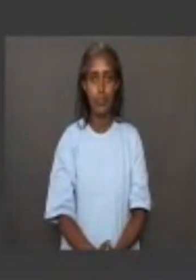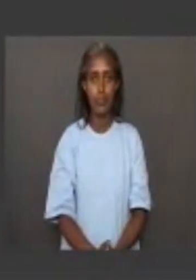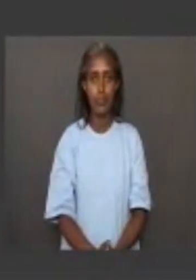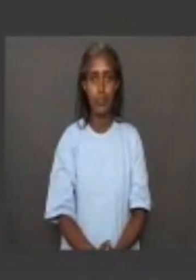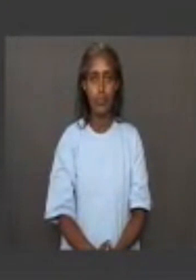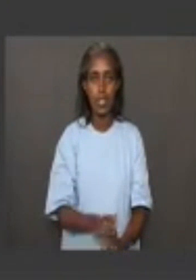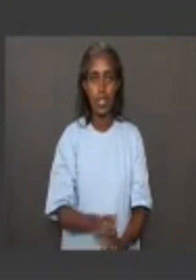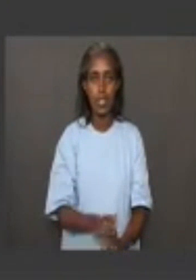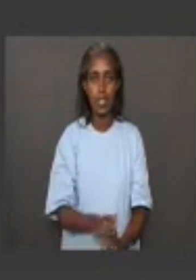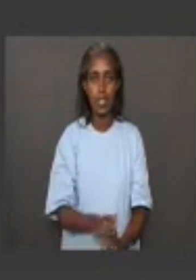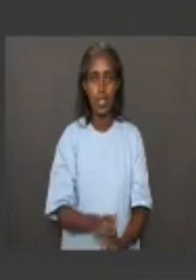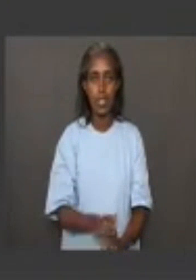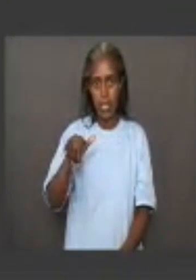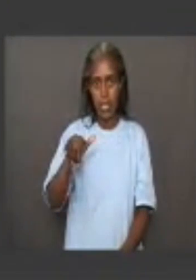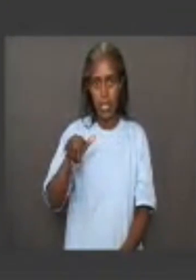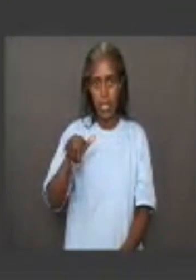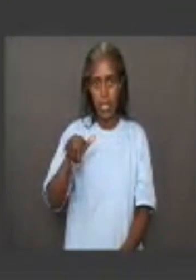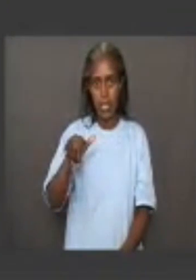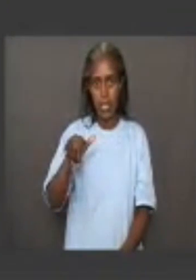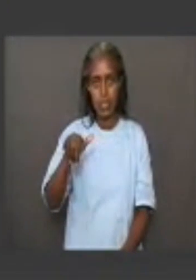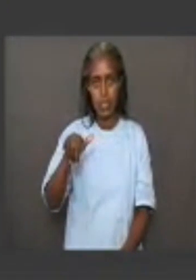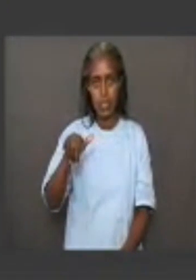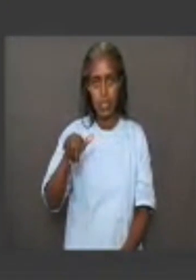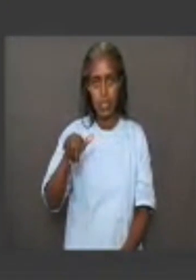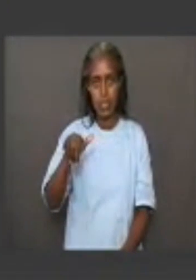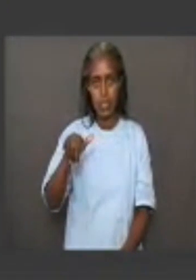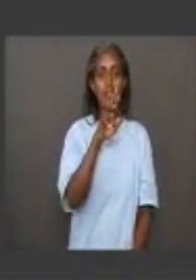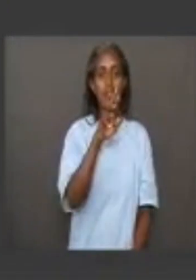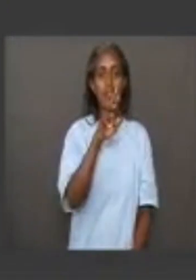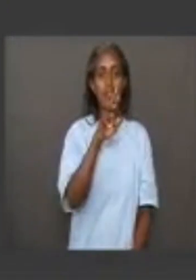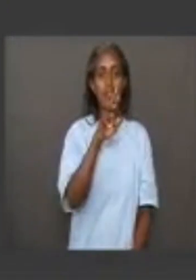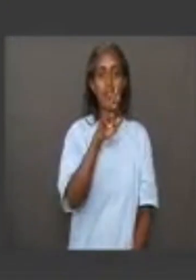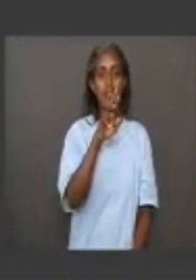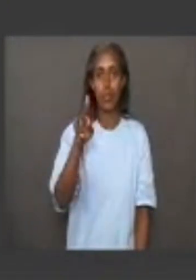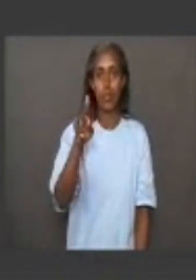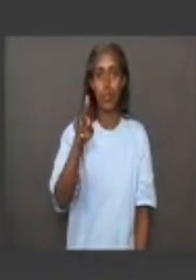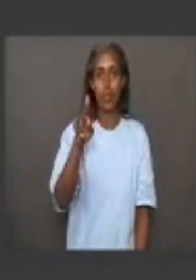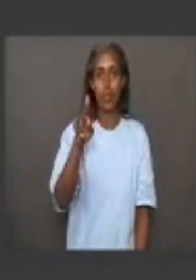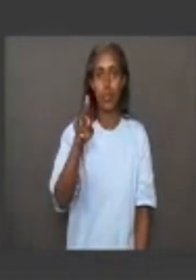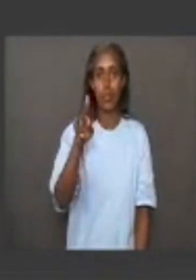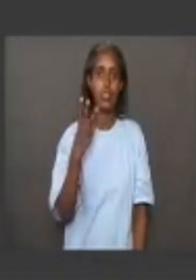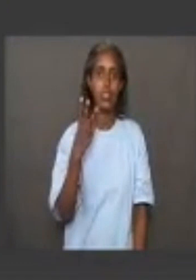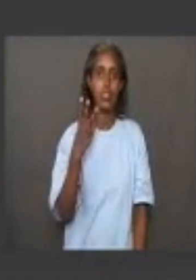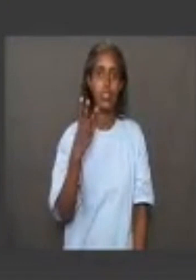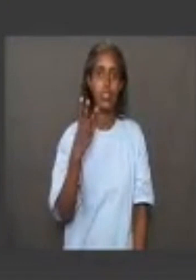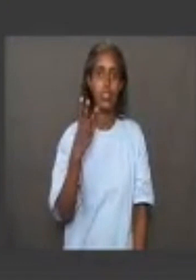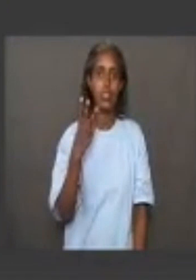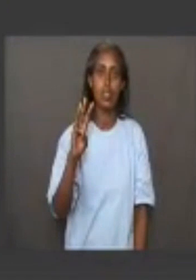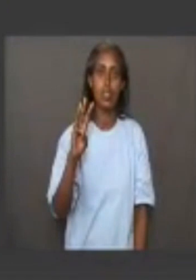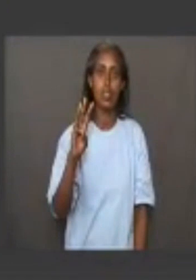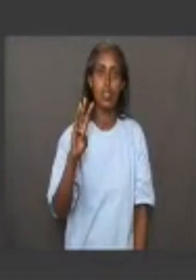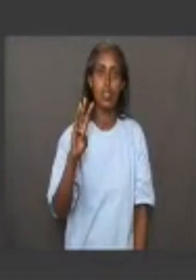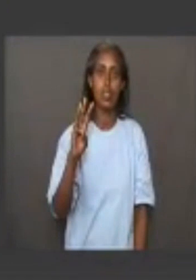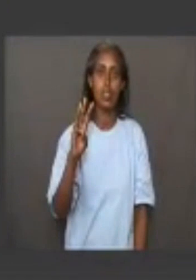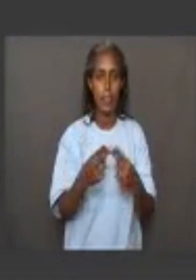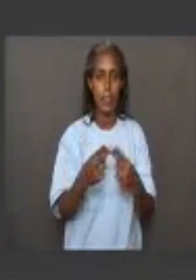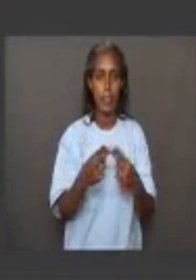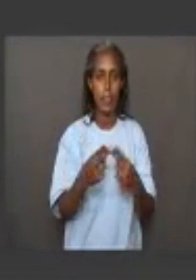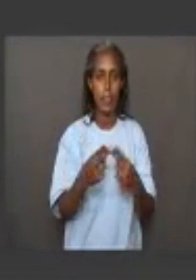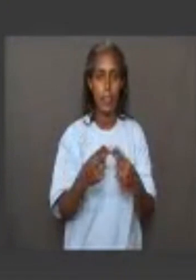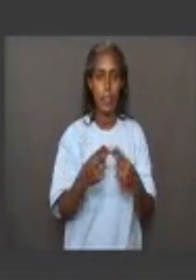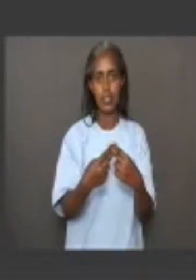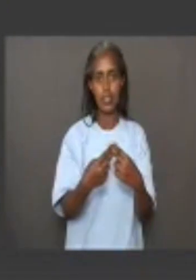Similarly, the fifth root of 16 times